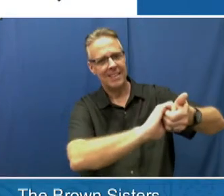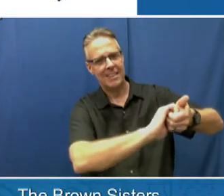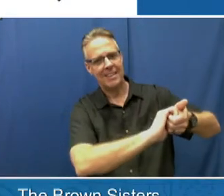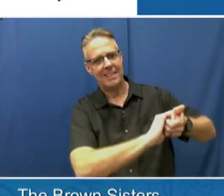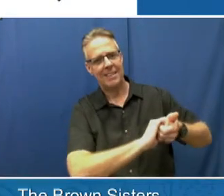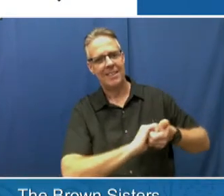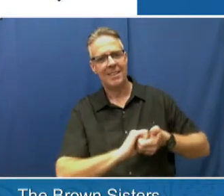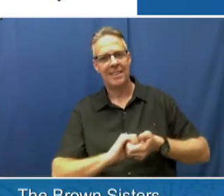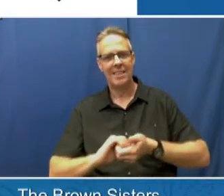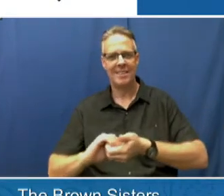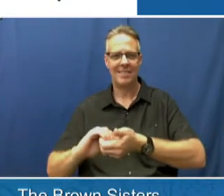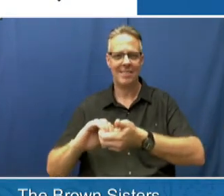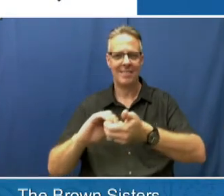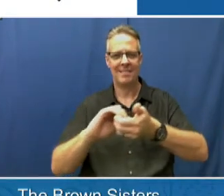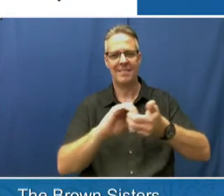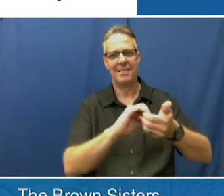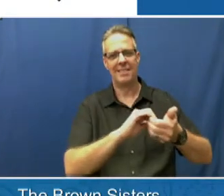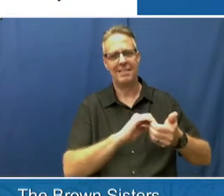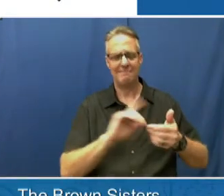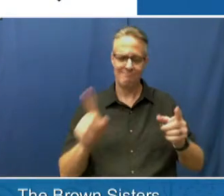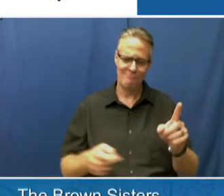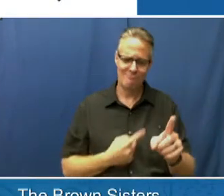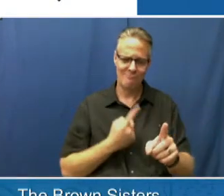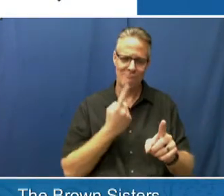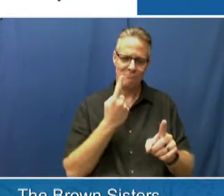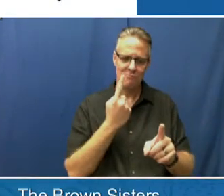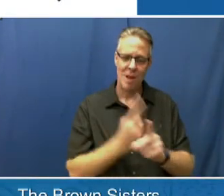The right way.